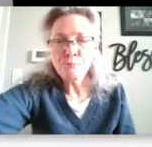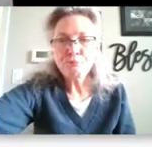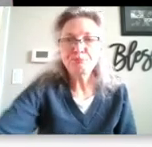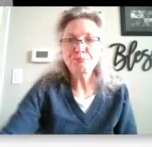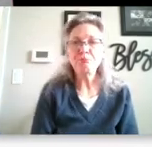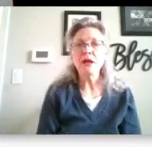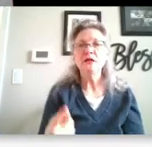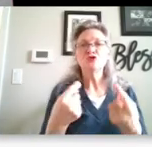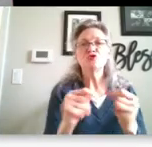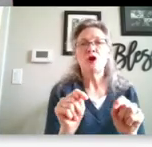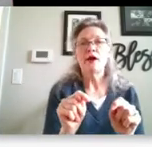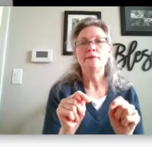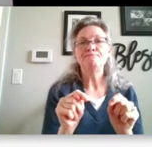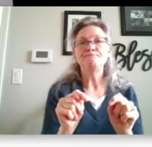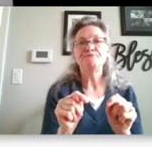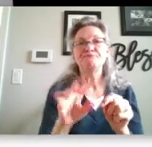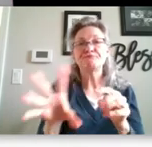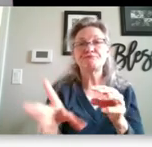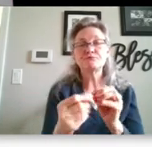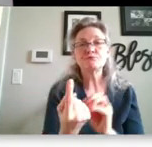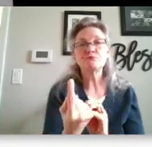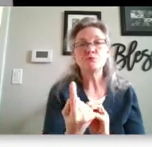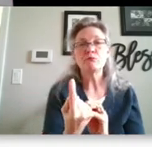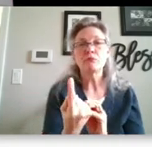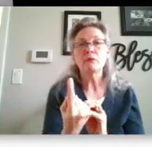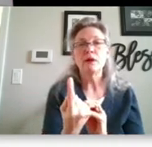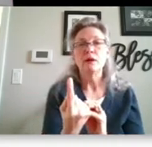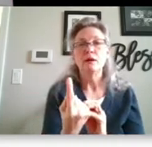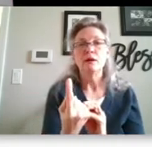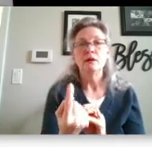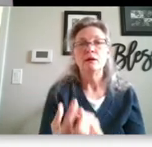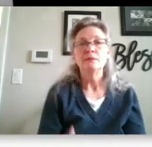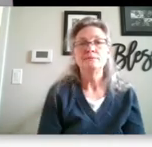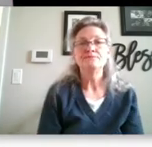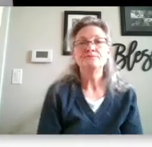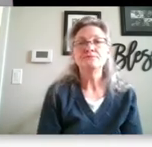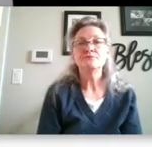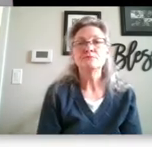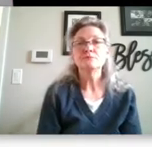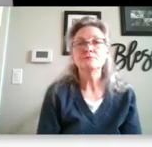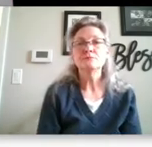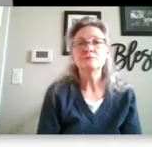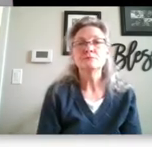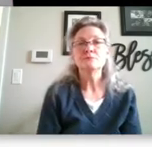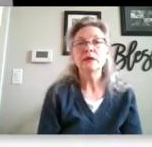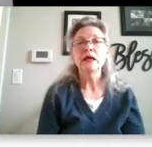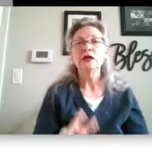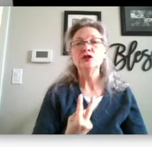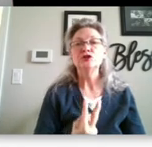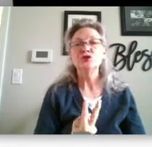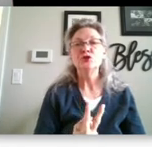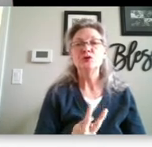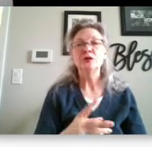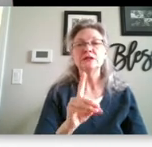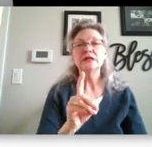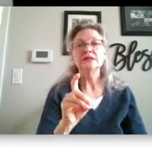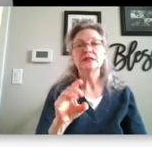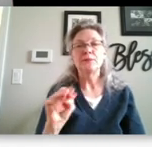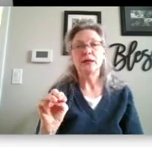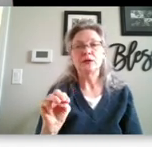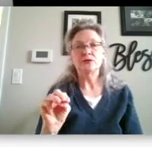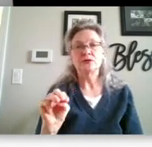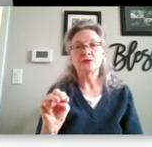Let's try another one. Let's think of 2 decimeters, which